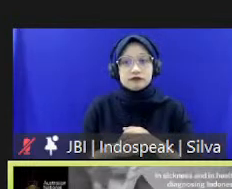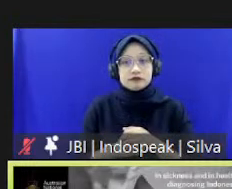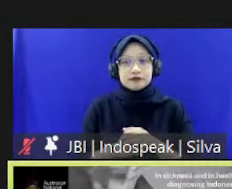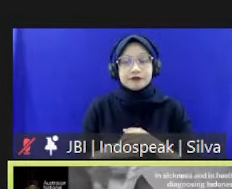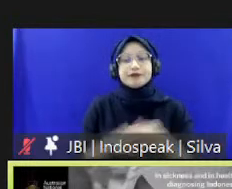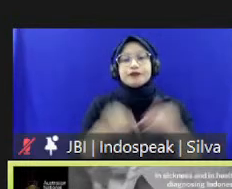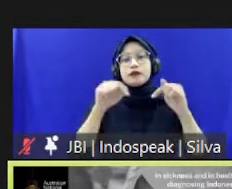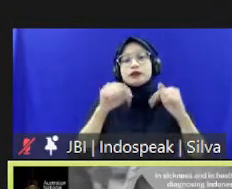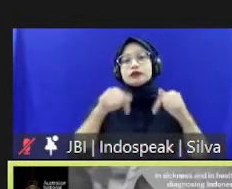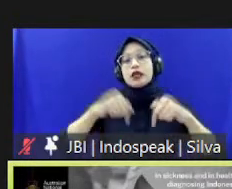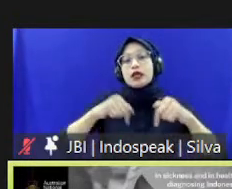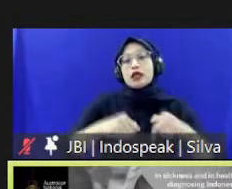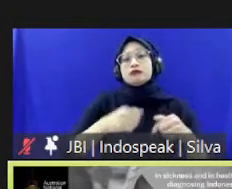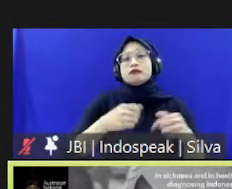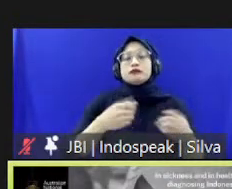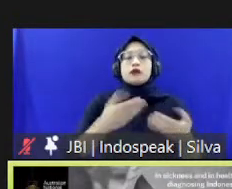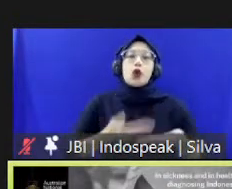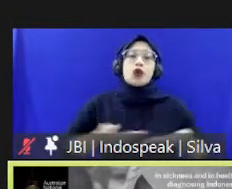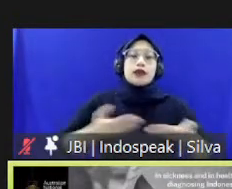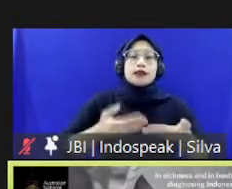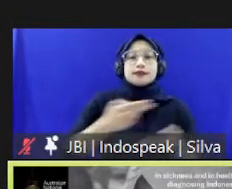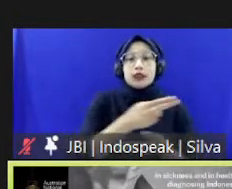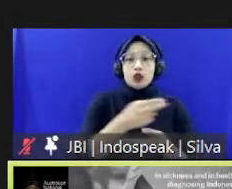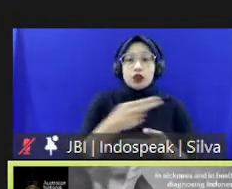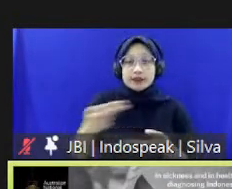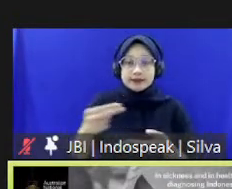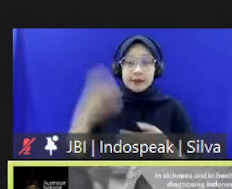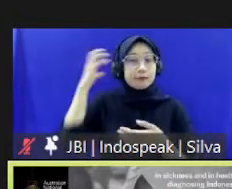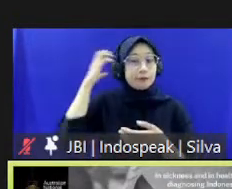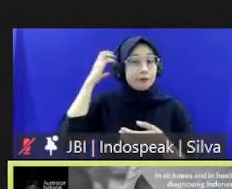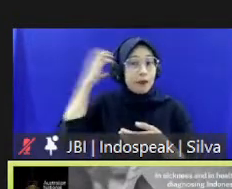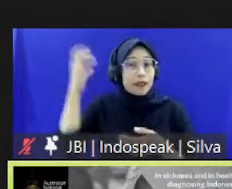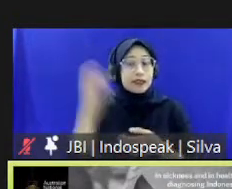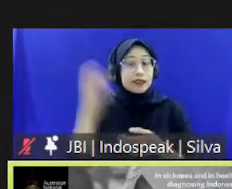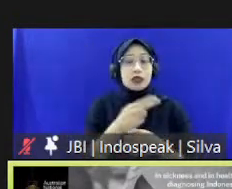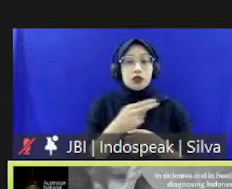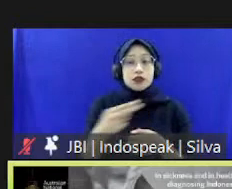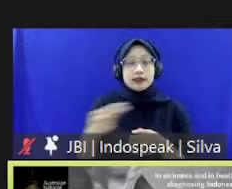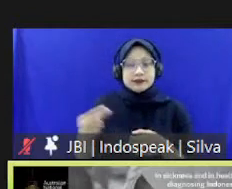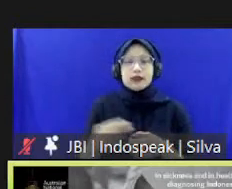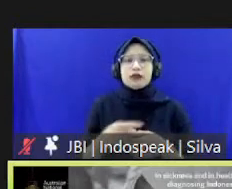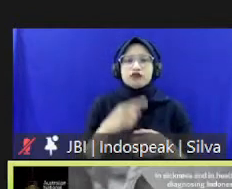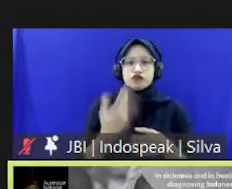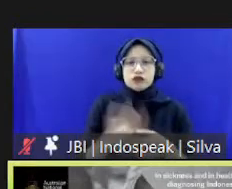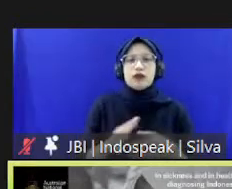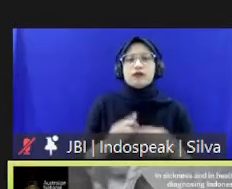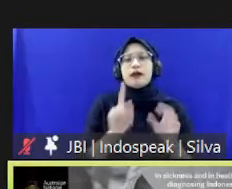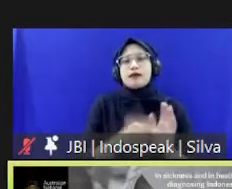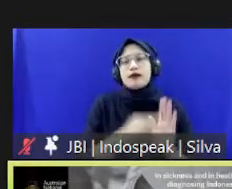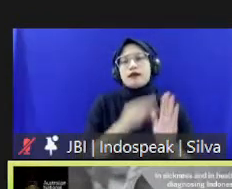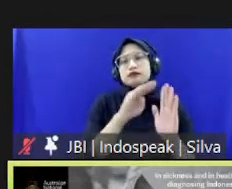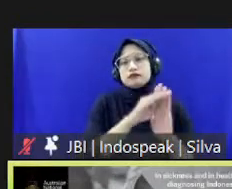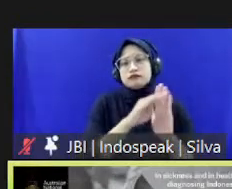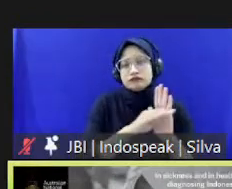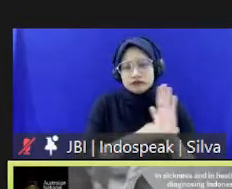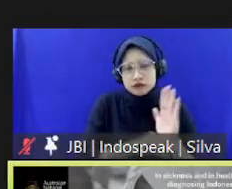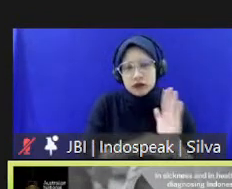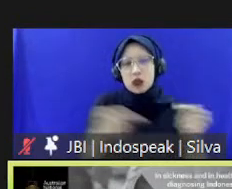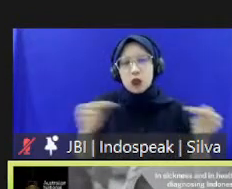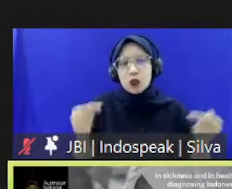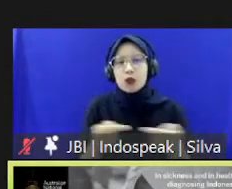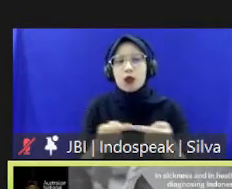level, like Indonesian context. So the government of Indonesia has also done several policies and programs focused on maternal and child